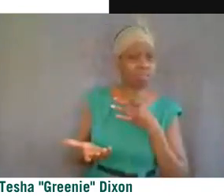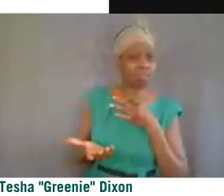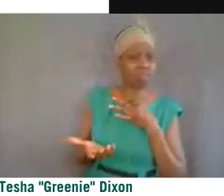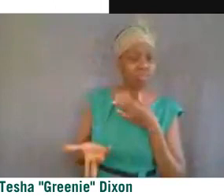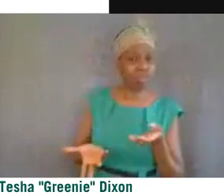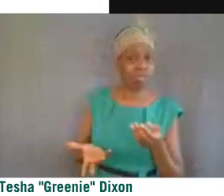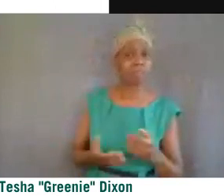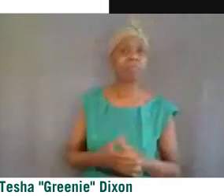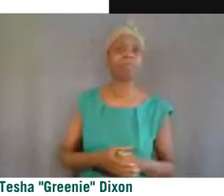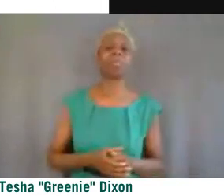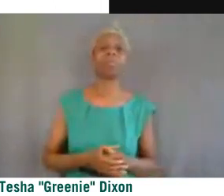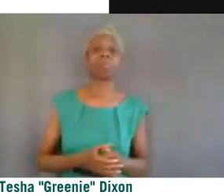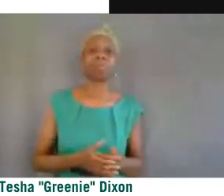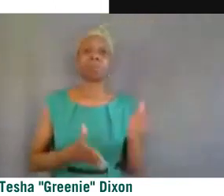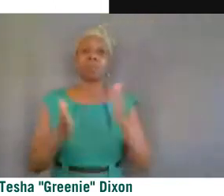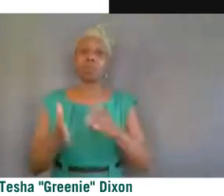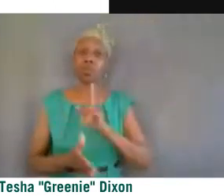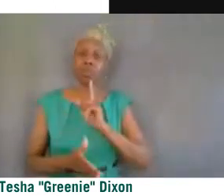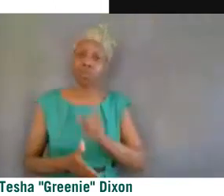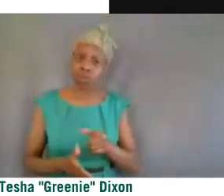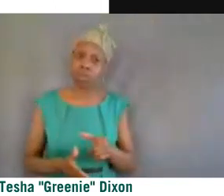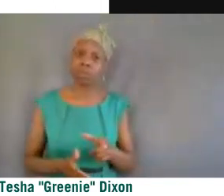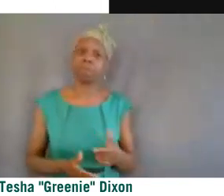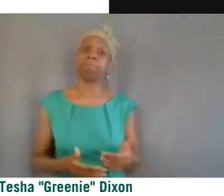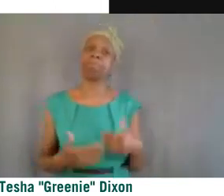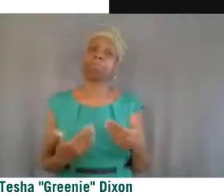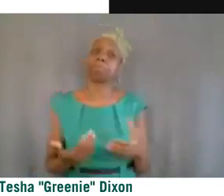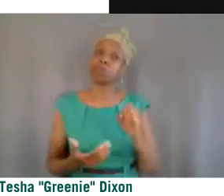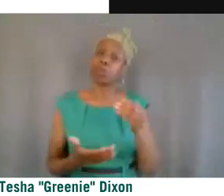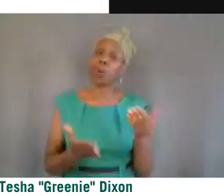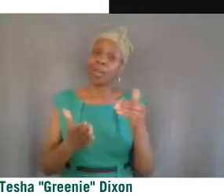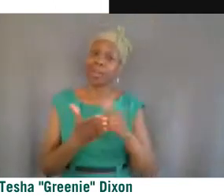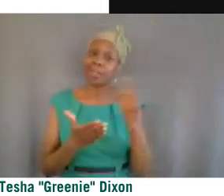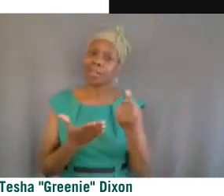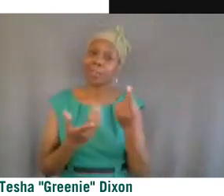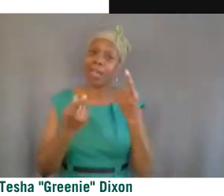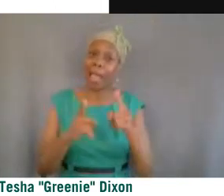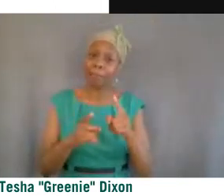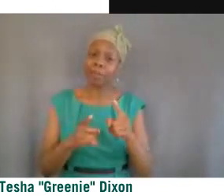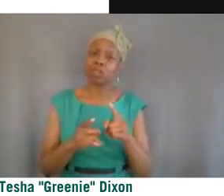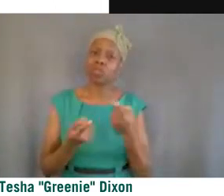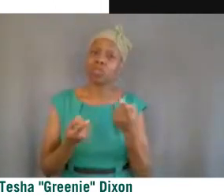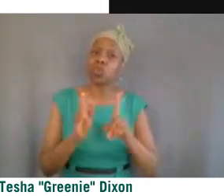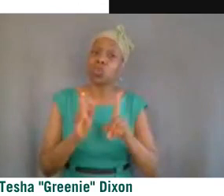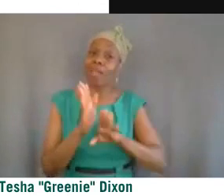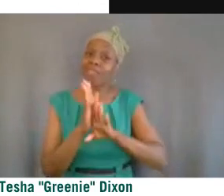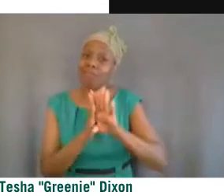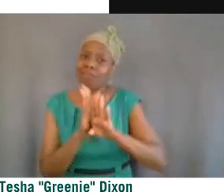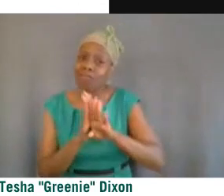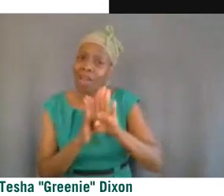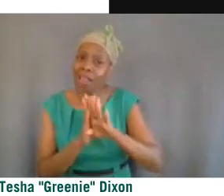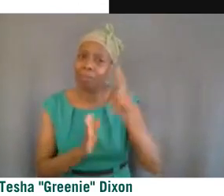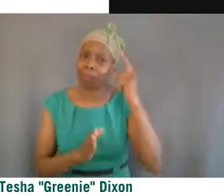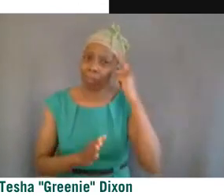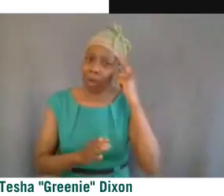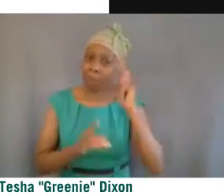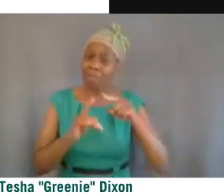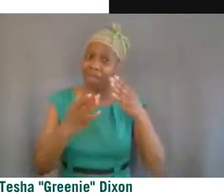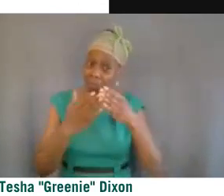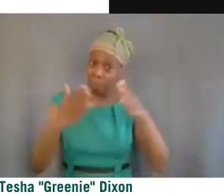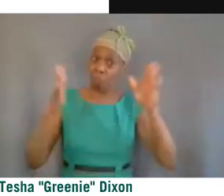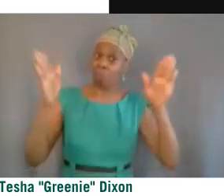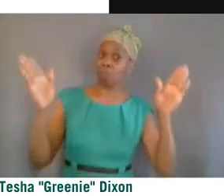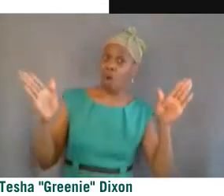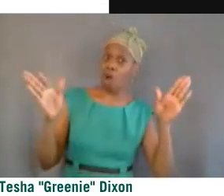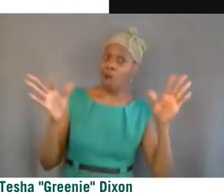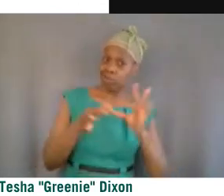Sure. So again, it's something that happens to the developing brain, but that's a pretty broad statement, right? So